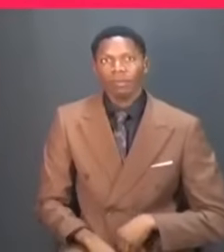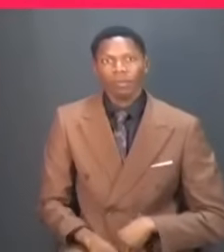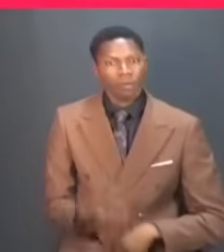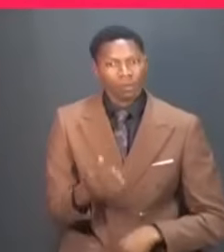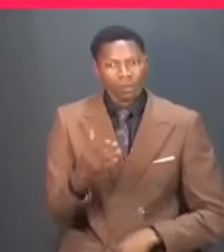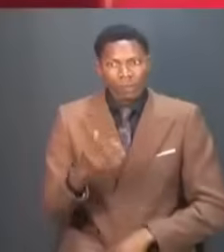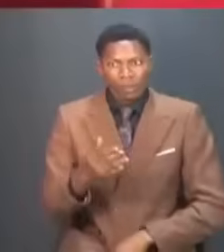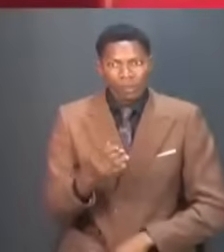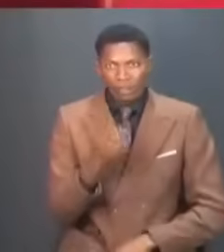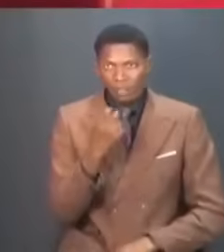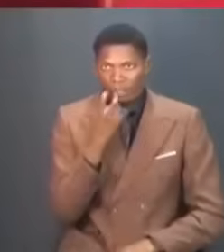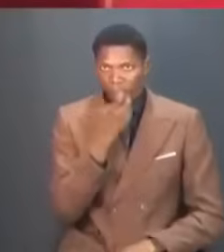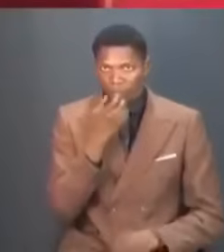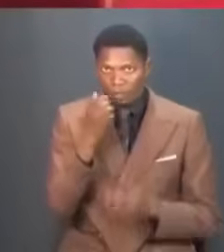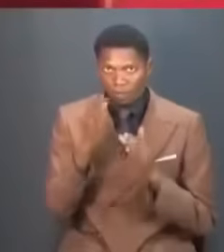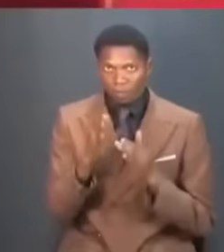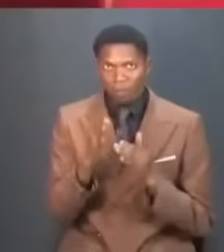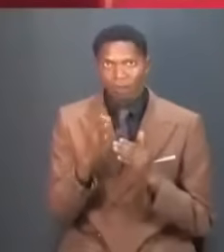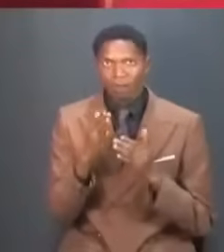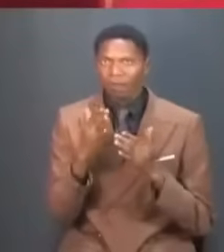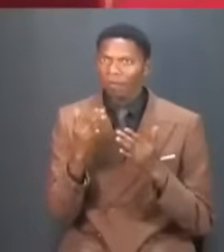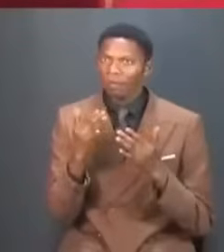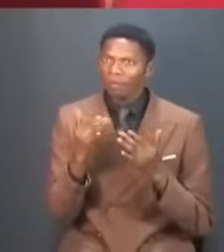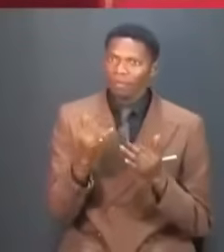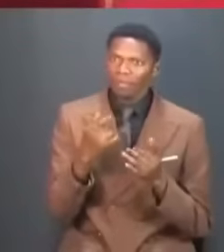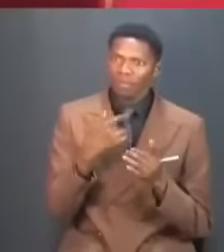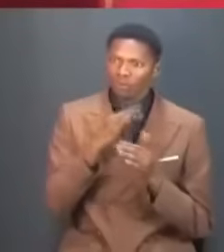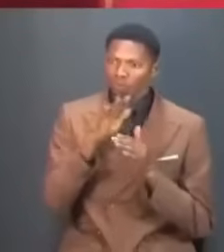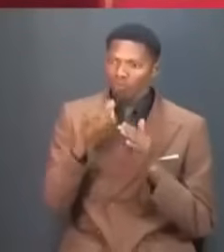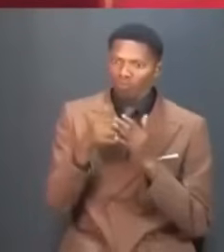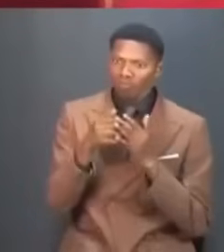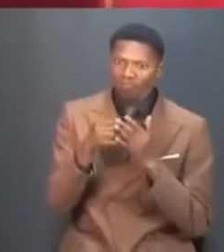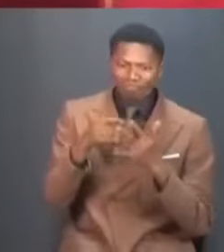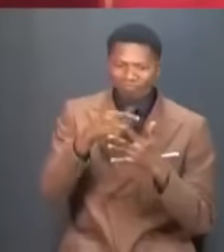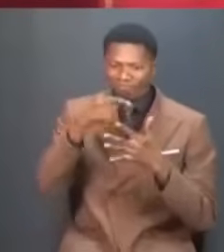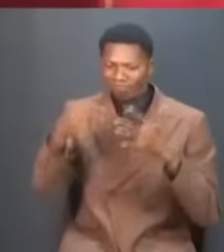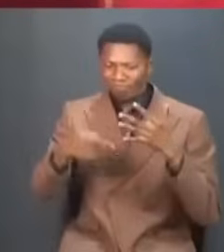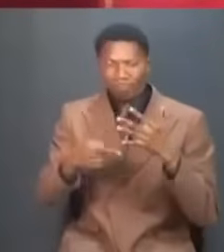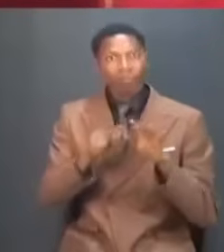Mr. Speaker, the enforcement of the regulations have started already.